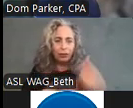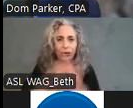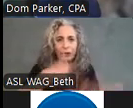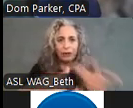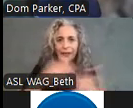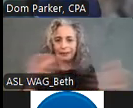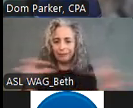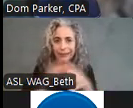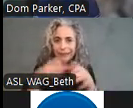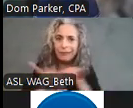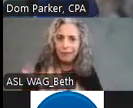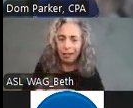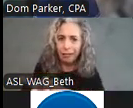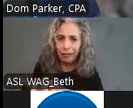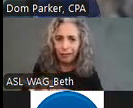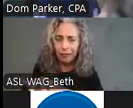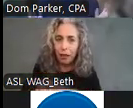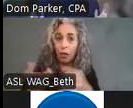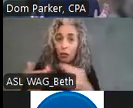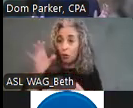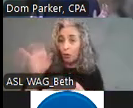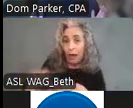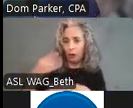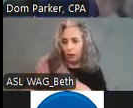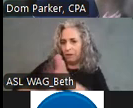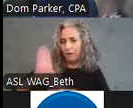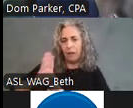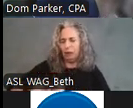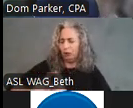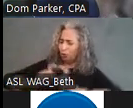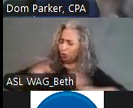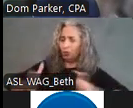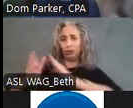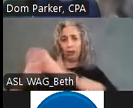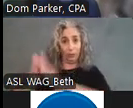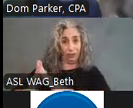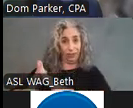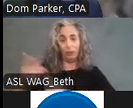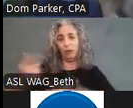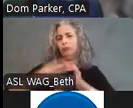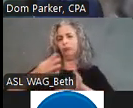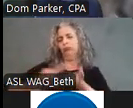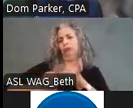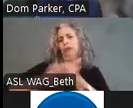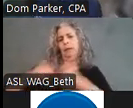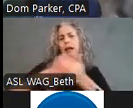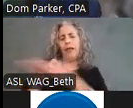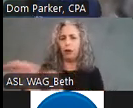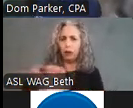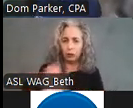connection. And through that, we develop massive communities. And we're going to talk about that as well in the first game we're talking about